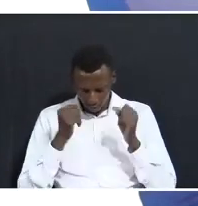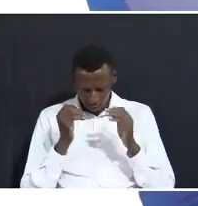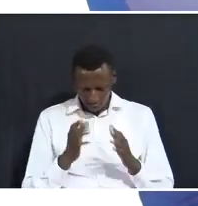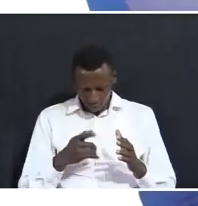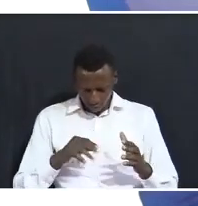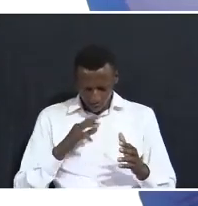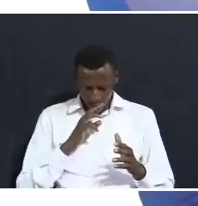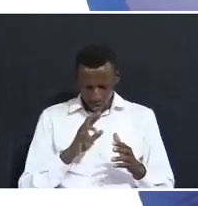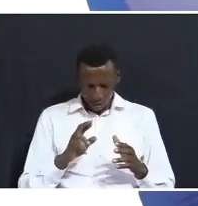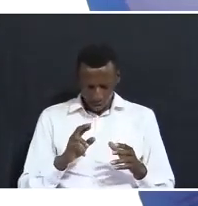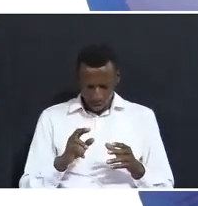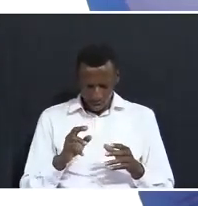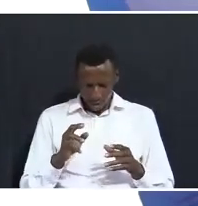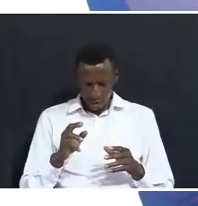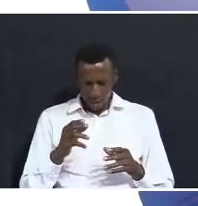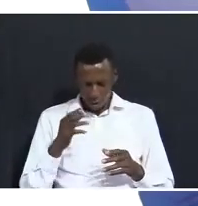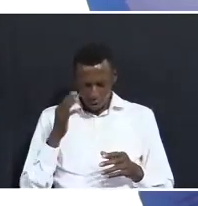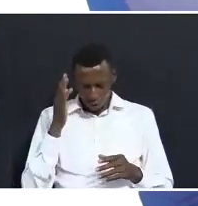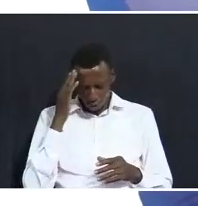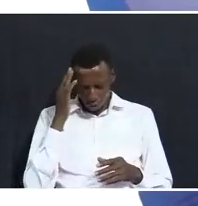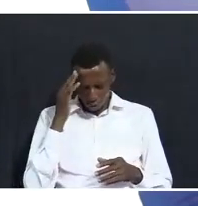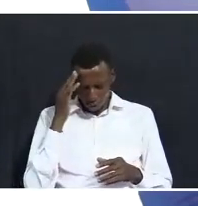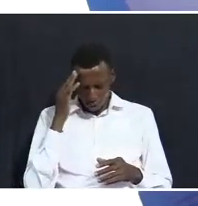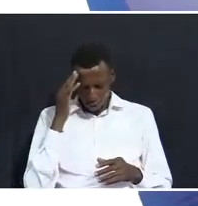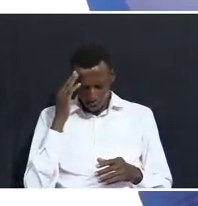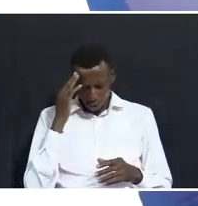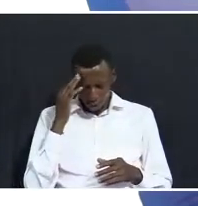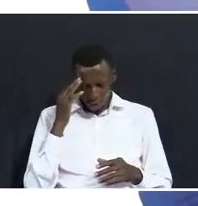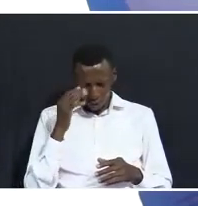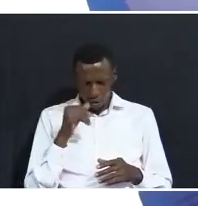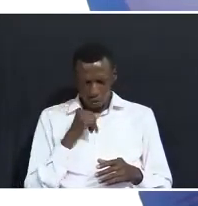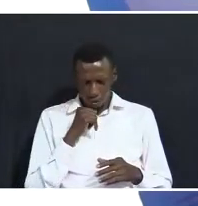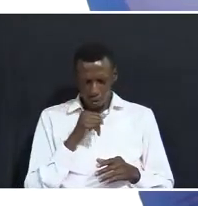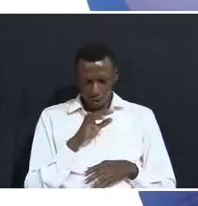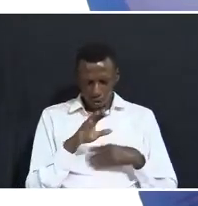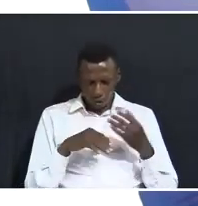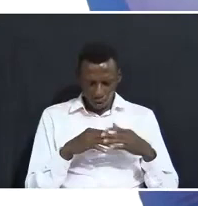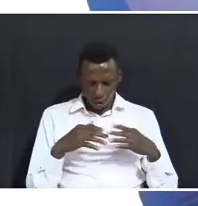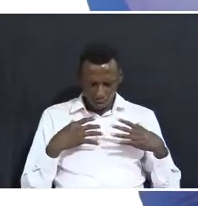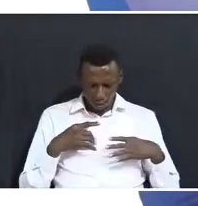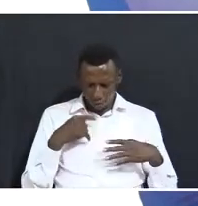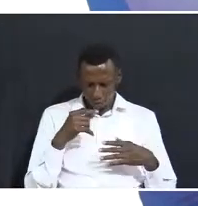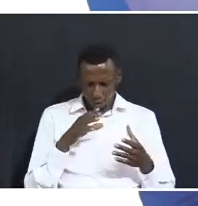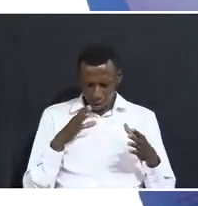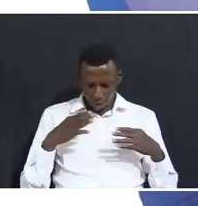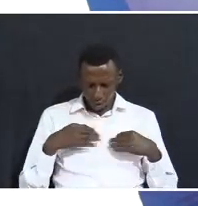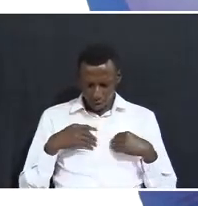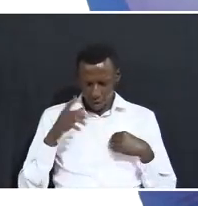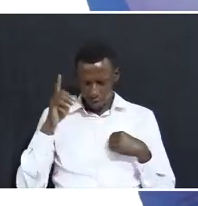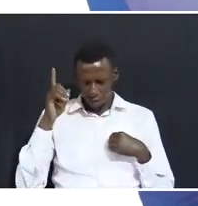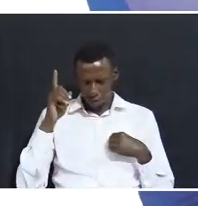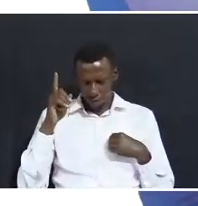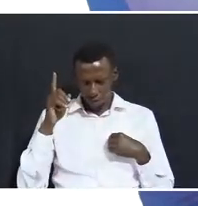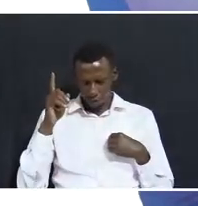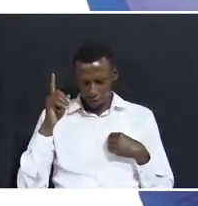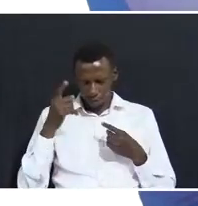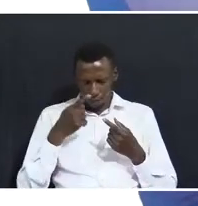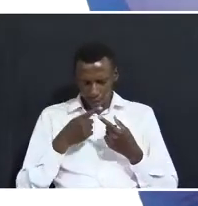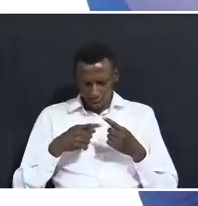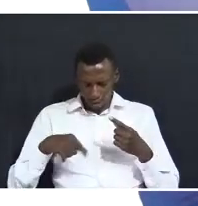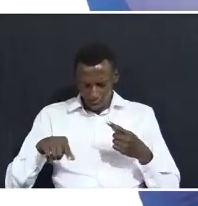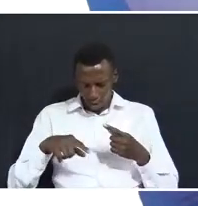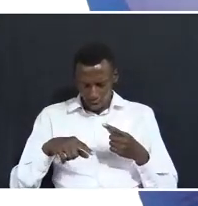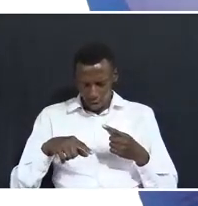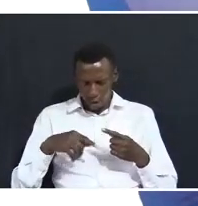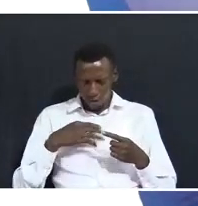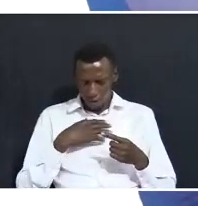We are well aware that it's not everybody that accepts you this way. But we stand to